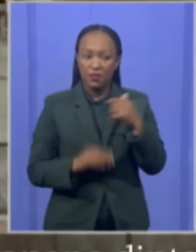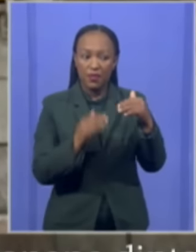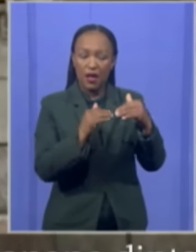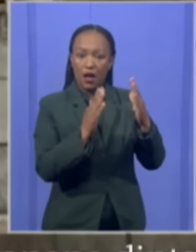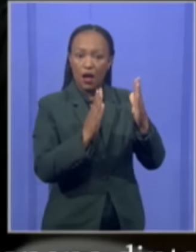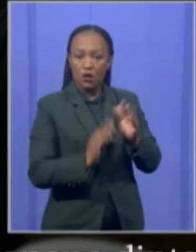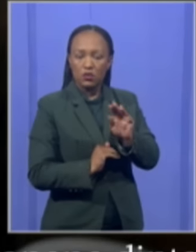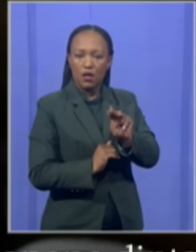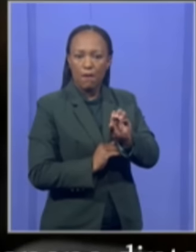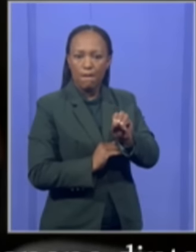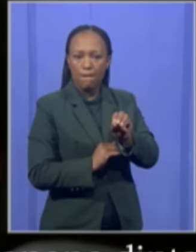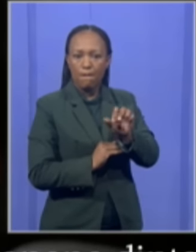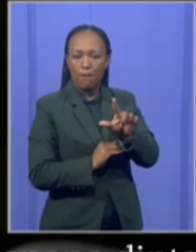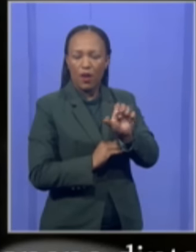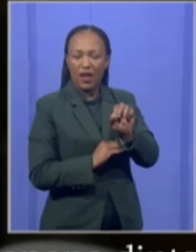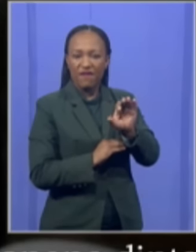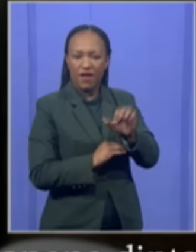Molefe.